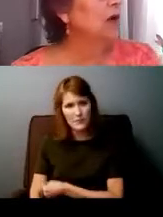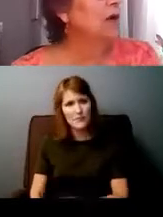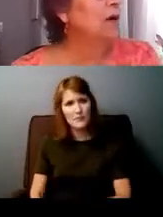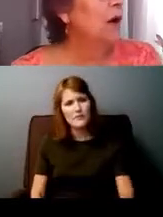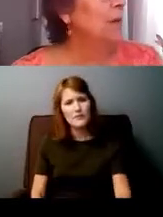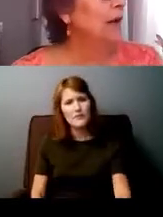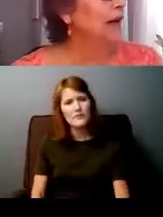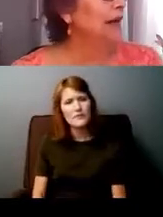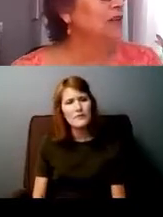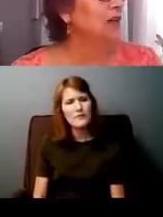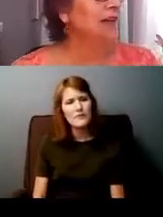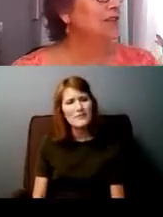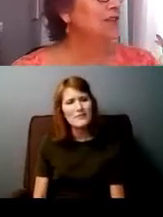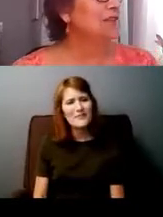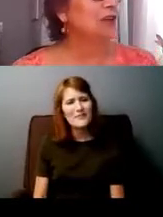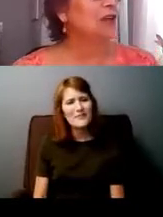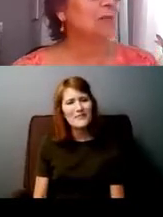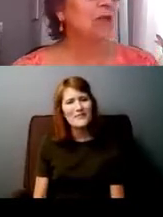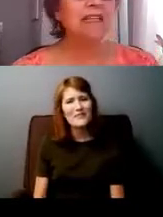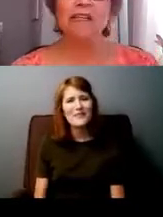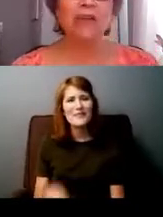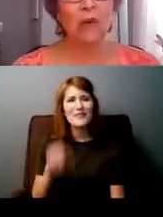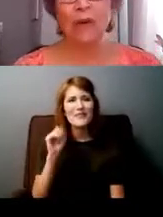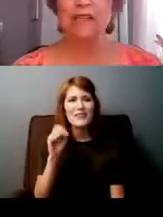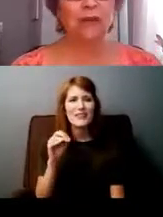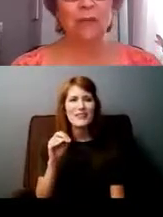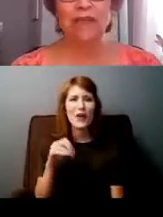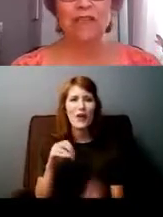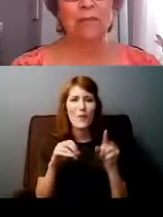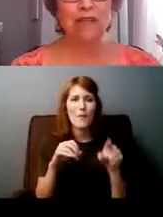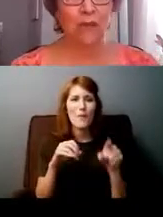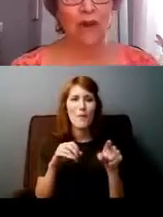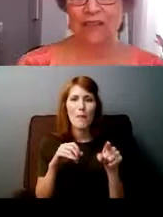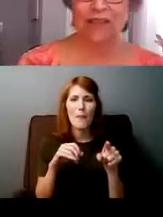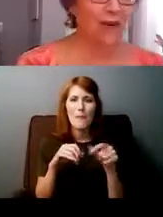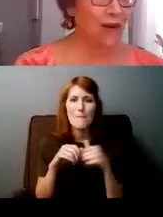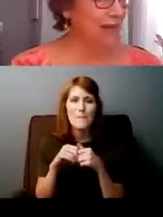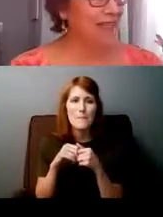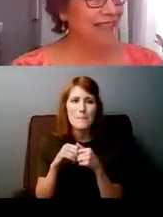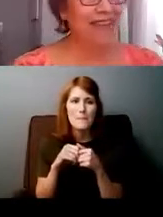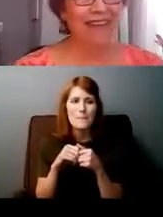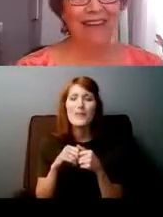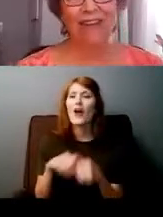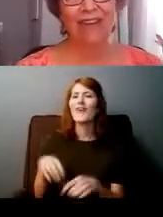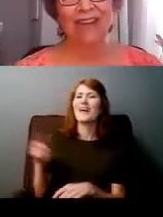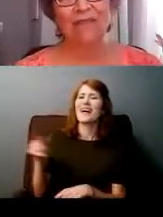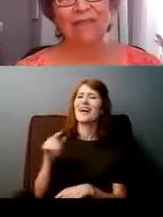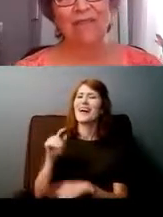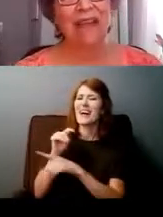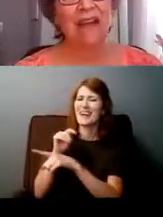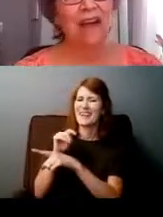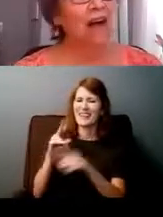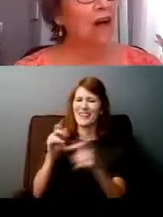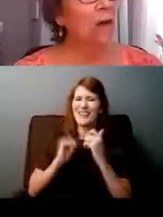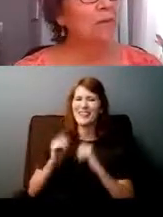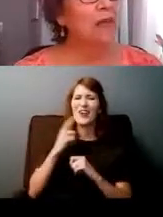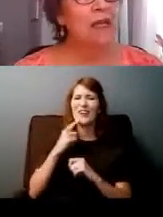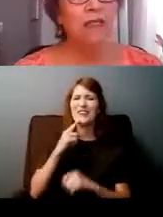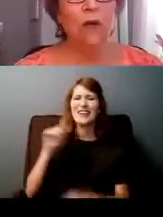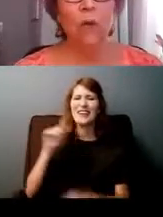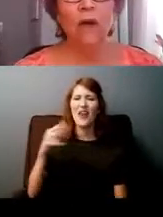So, Marion, Good Place is always a good one to binge watch. Sorry, I didn't see that earlier.